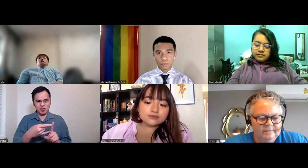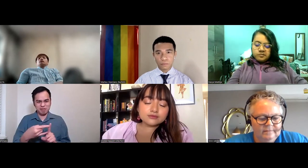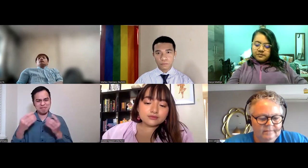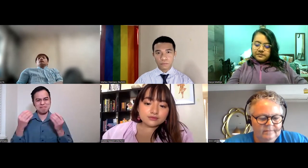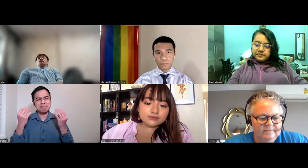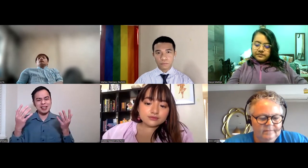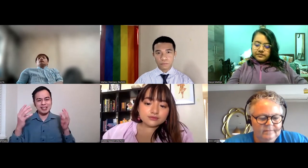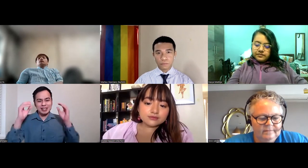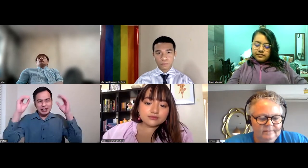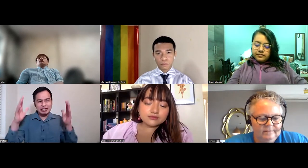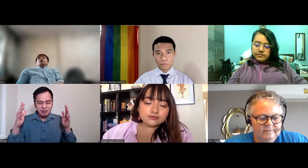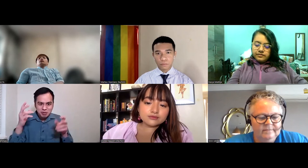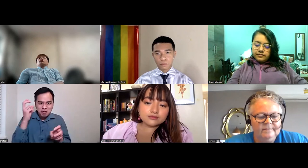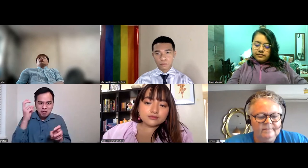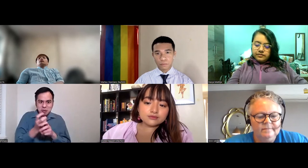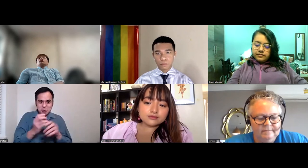ability for the